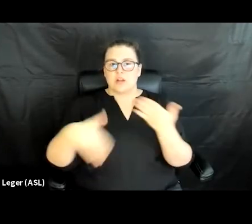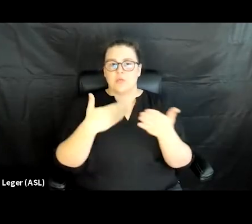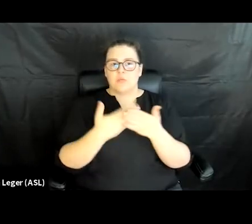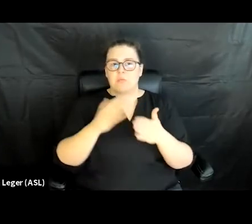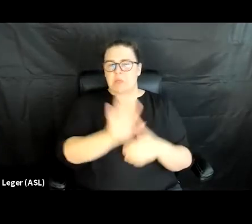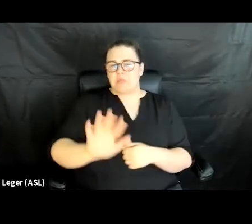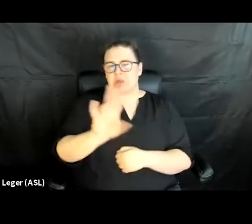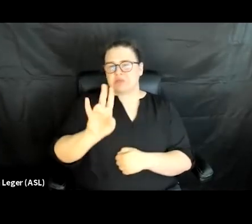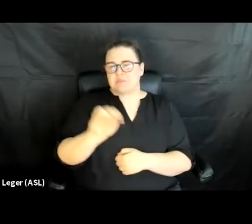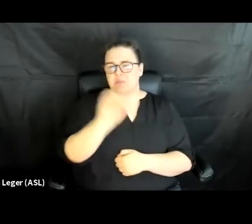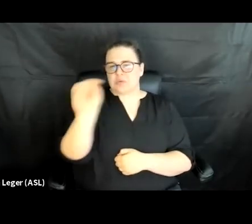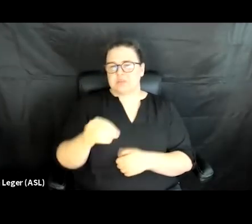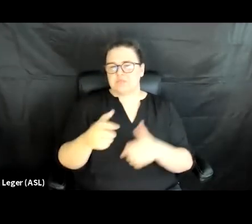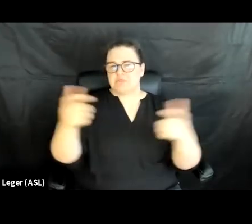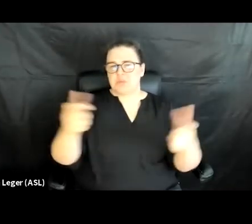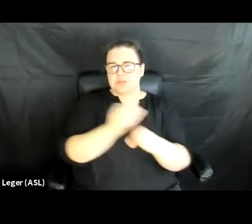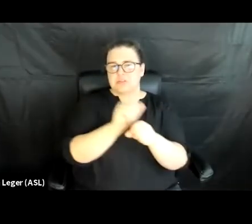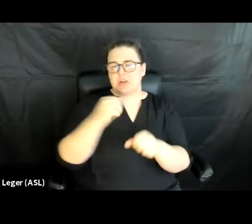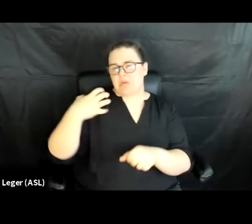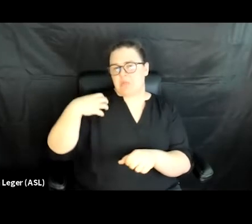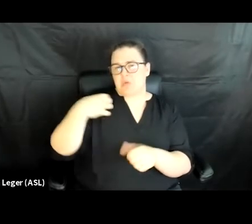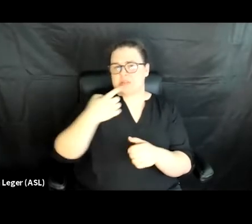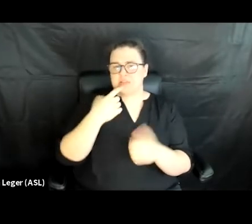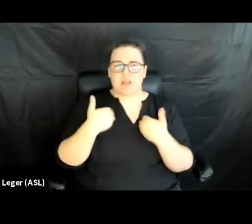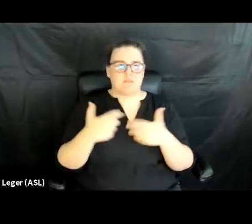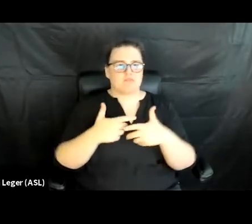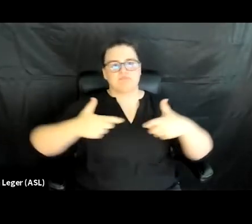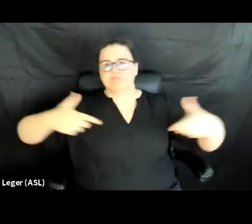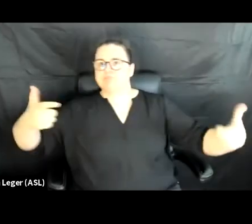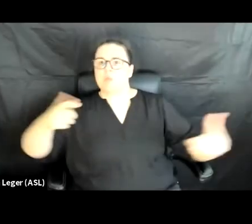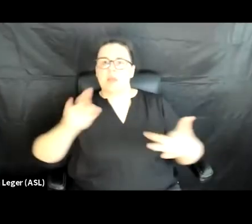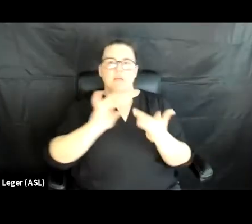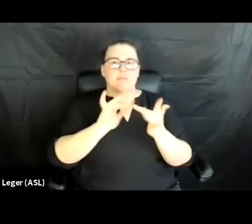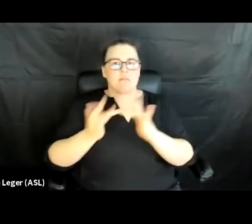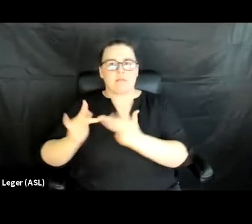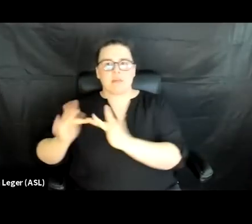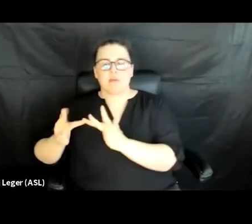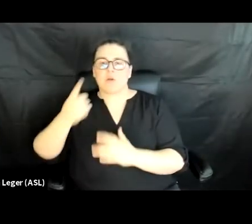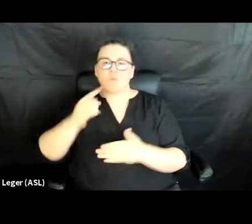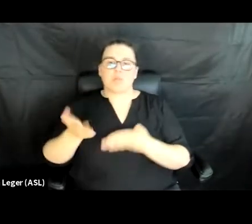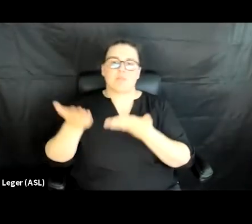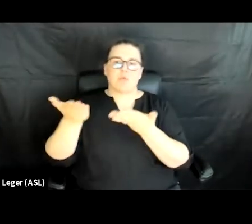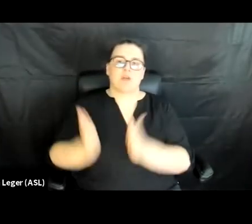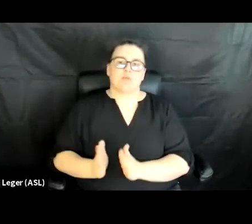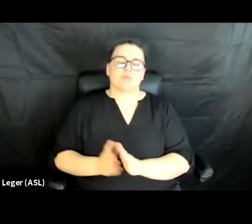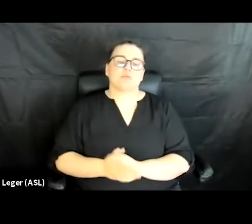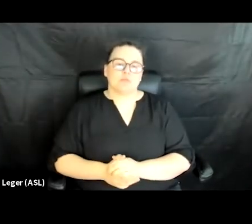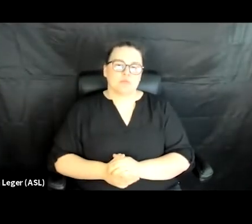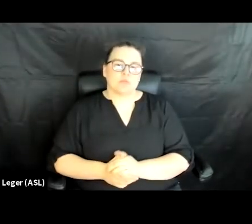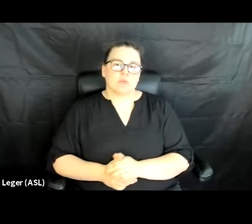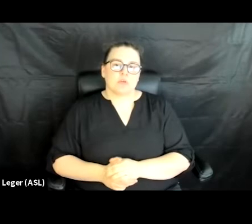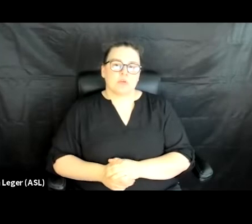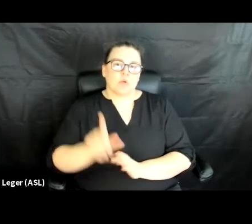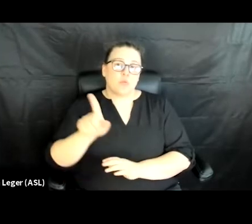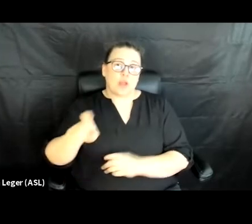employers telling us that they have a broad network, a very broad network for their provider network. When we ask them if they're specifically about